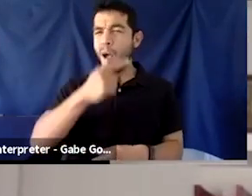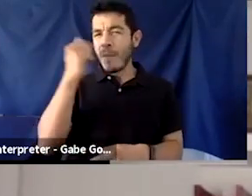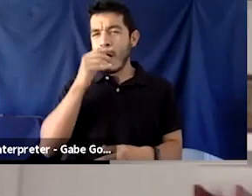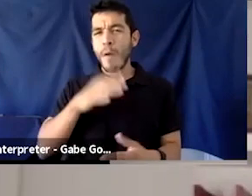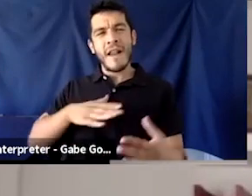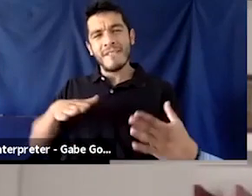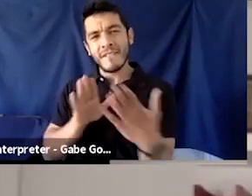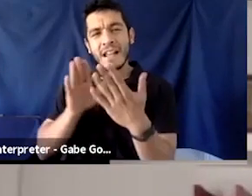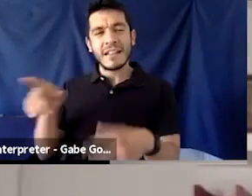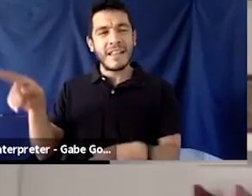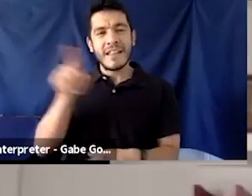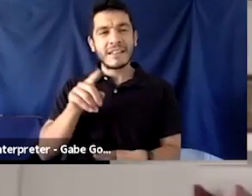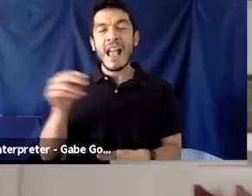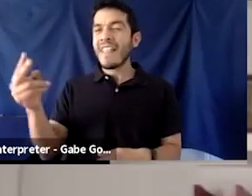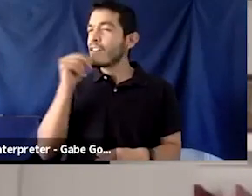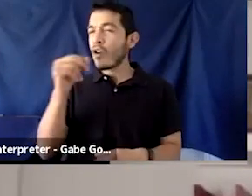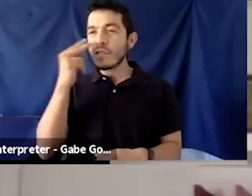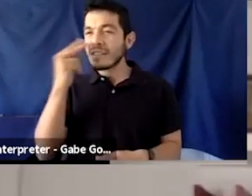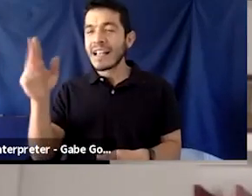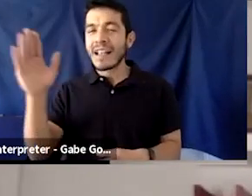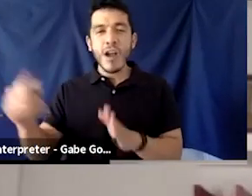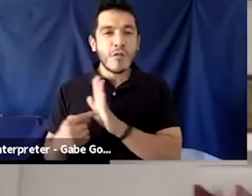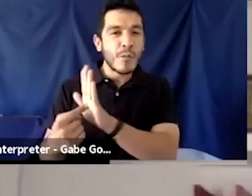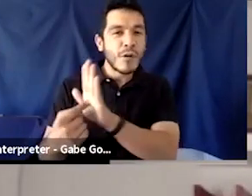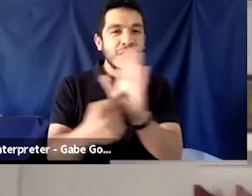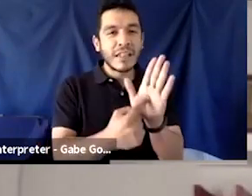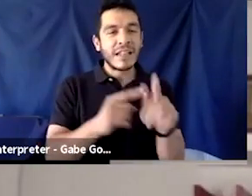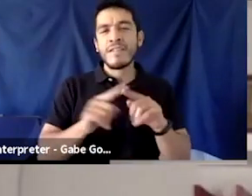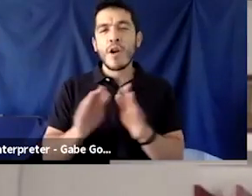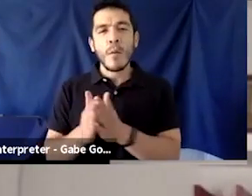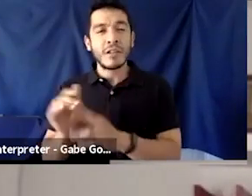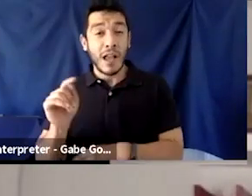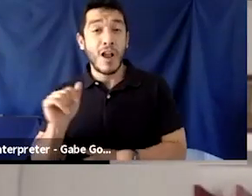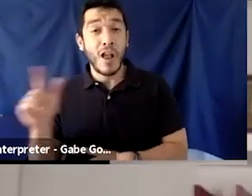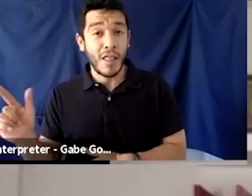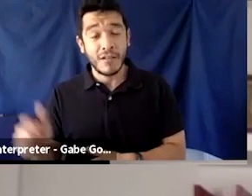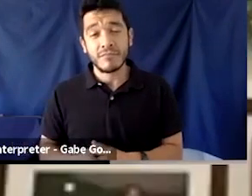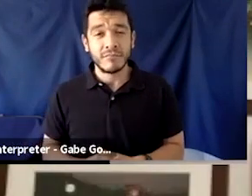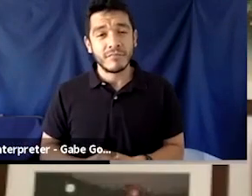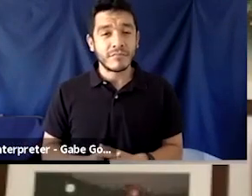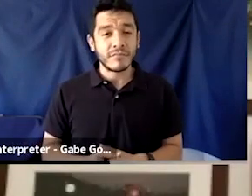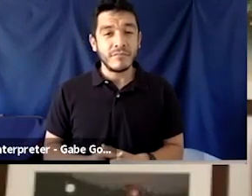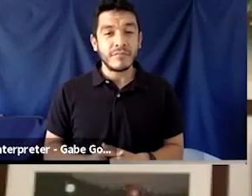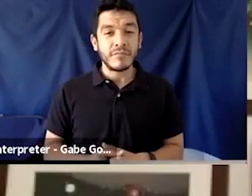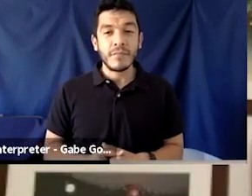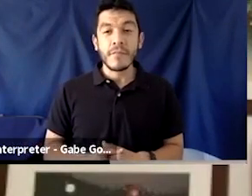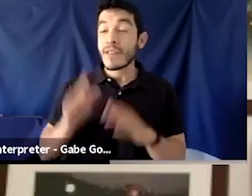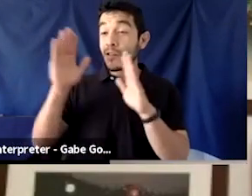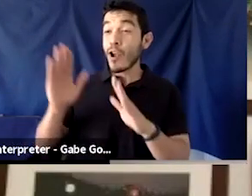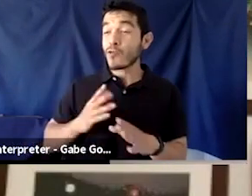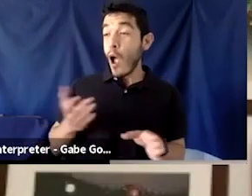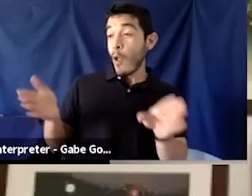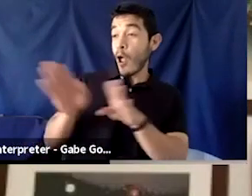reflected, or they're not seeing diverse representation in books at all. Fantastic. So I want to close the loop on this